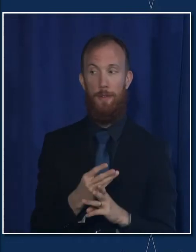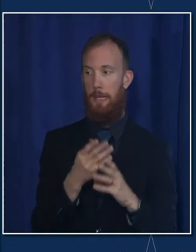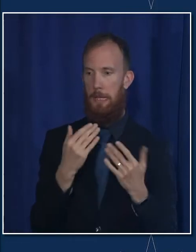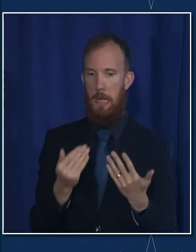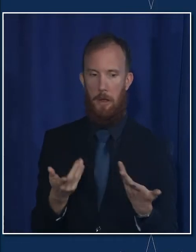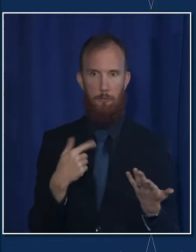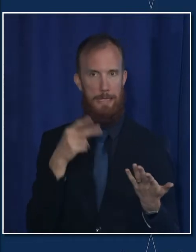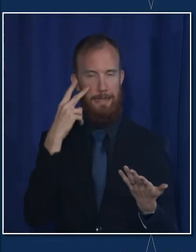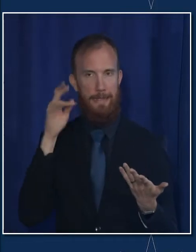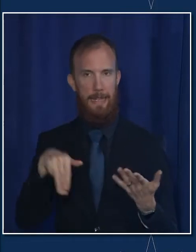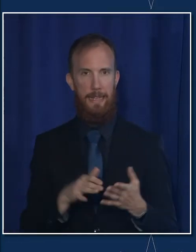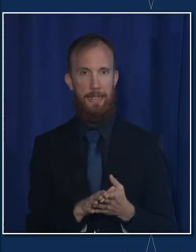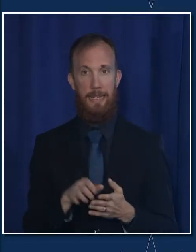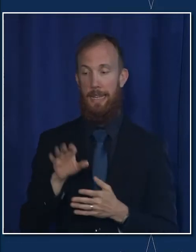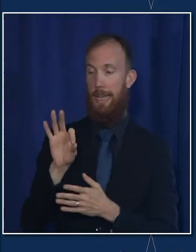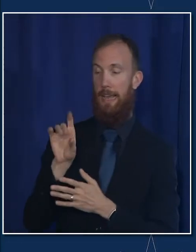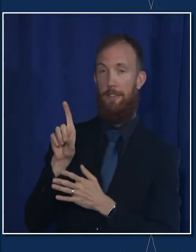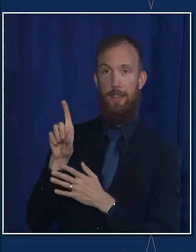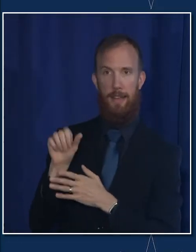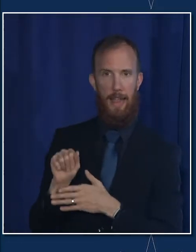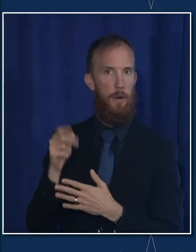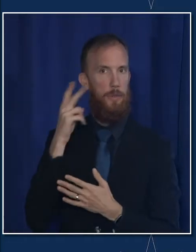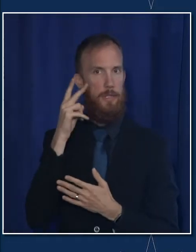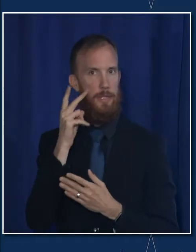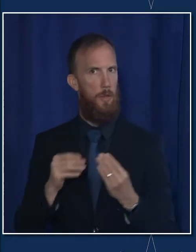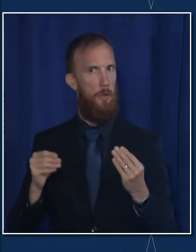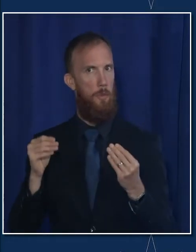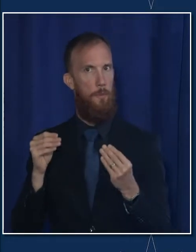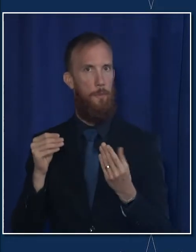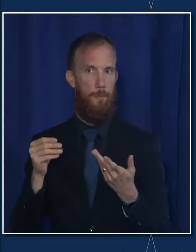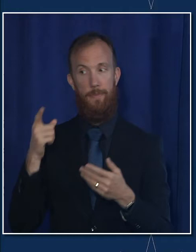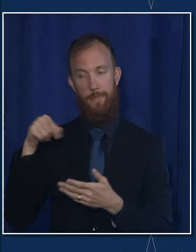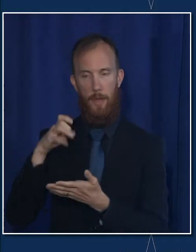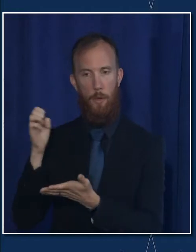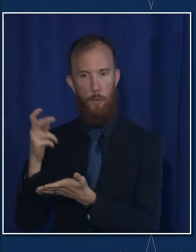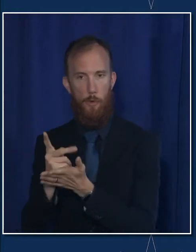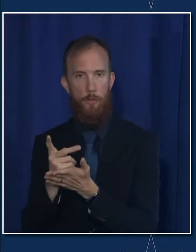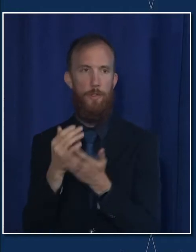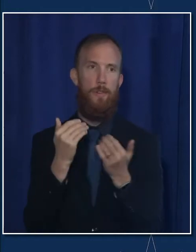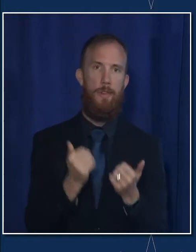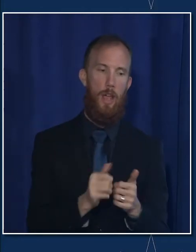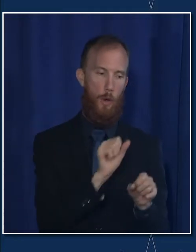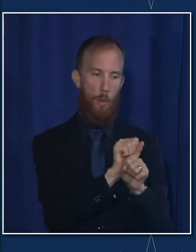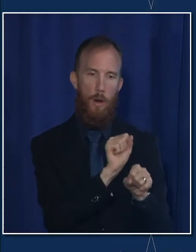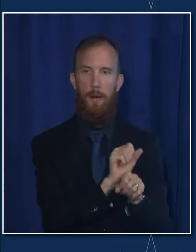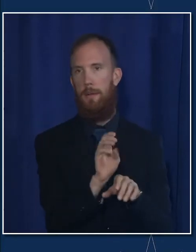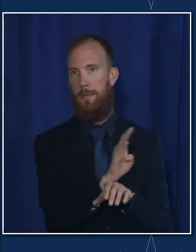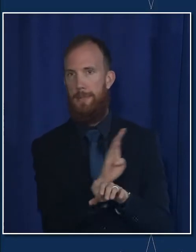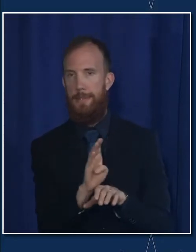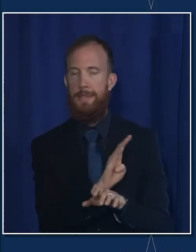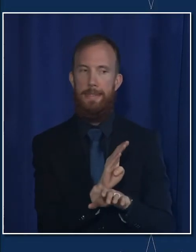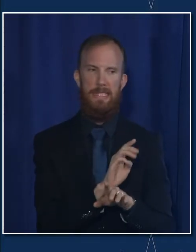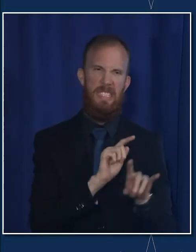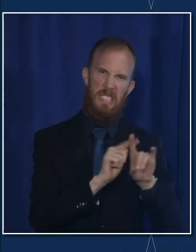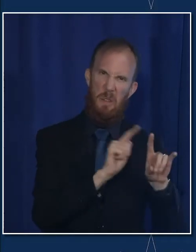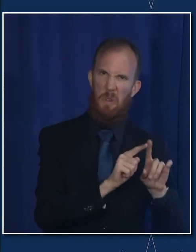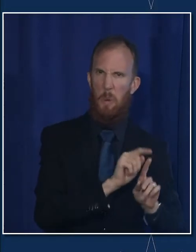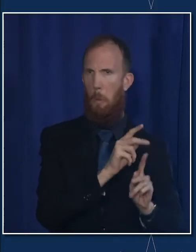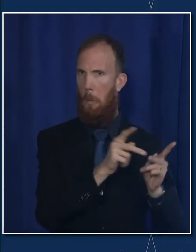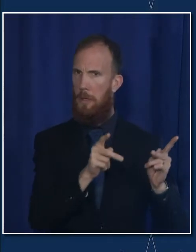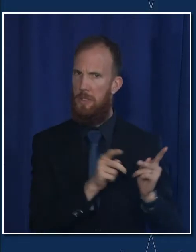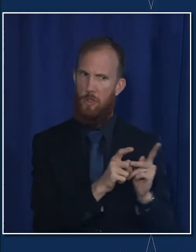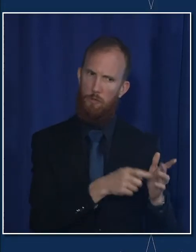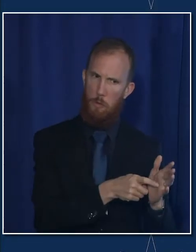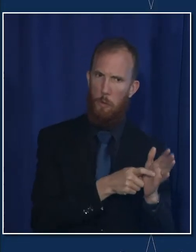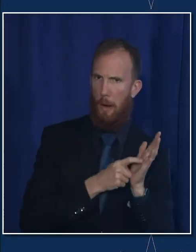more vaccination requirements related to work, education, et cetera. And so in that setting, I really encourage